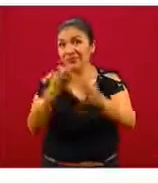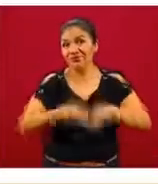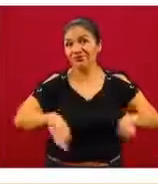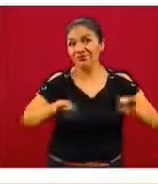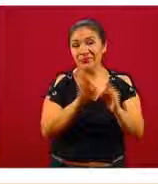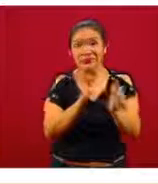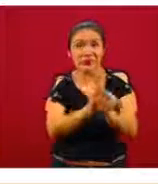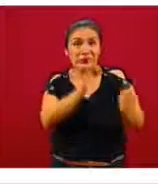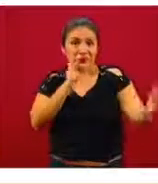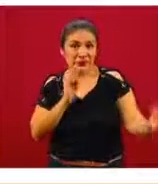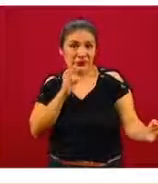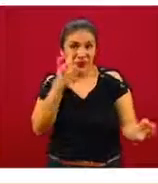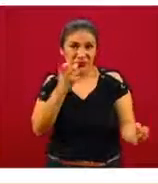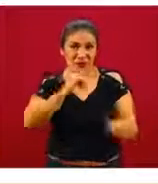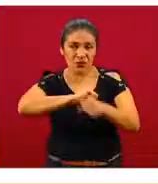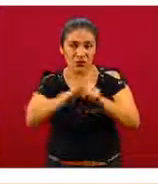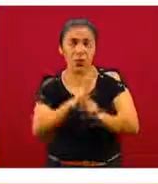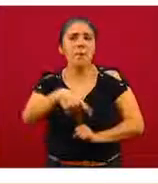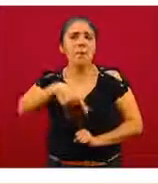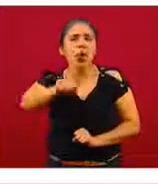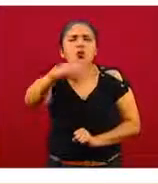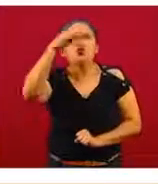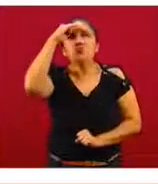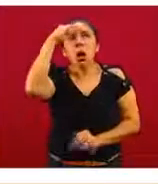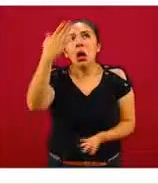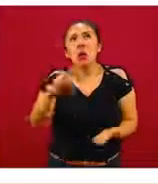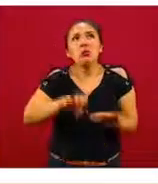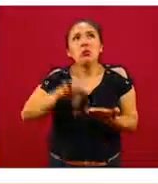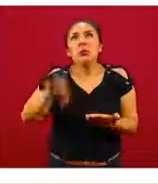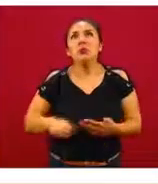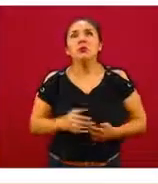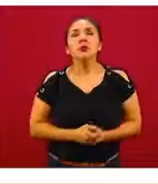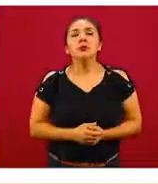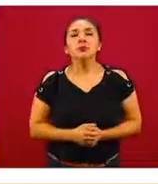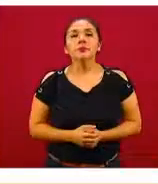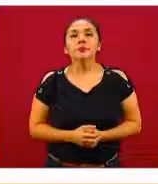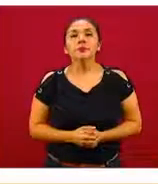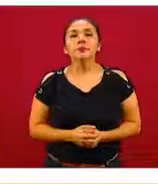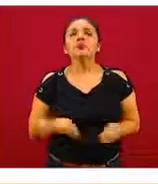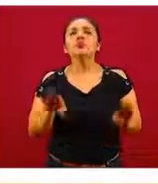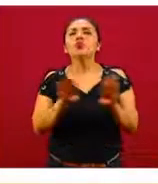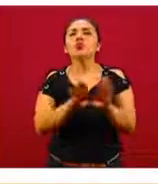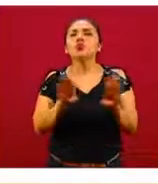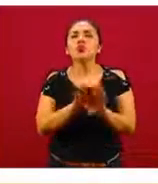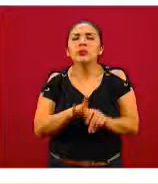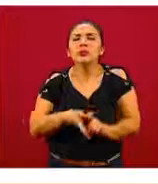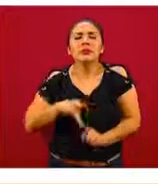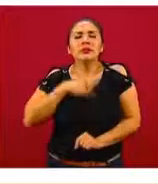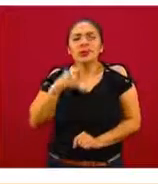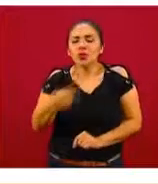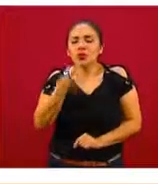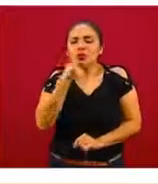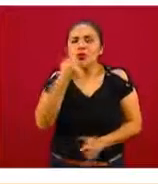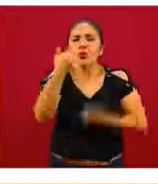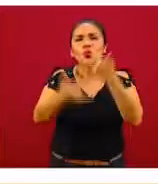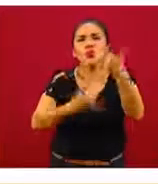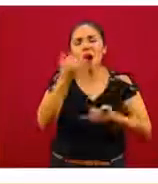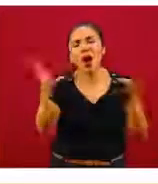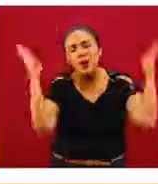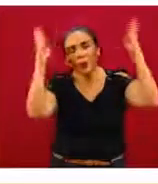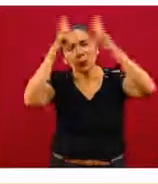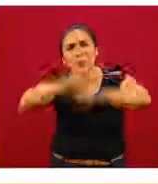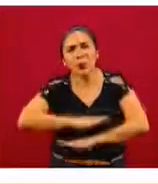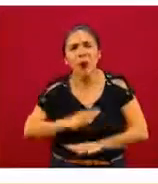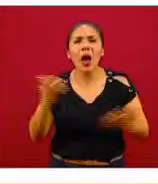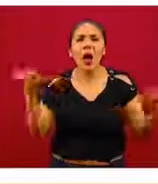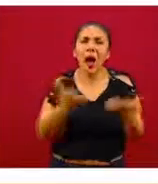of transmission with people who have COVID-19, but we can also think about how can we ensure that children are still able